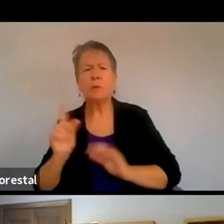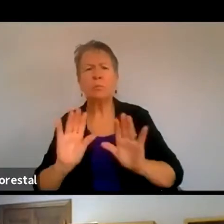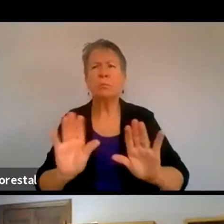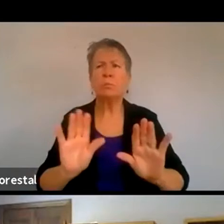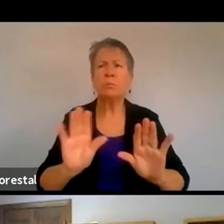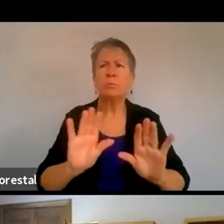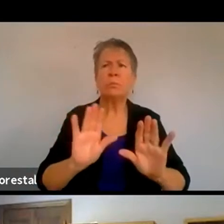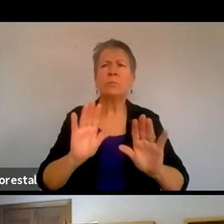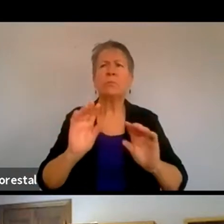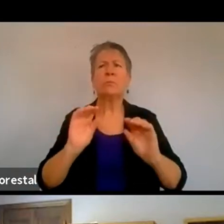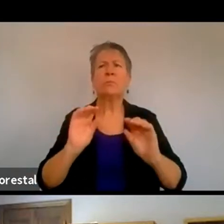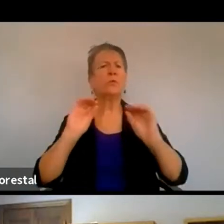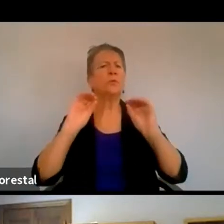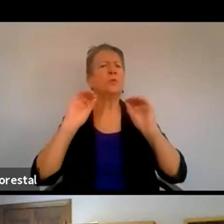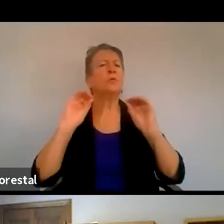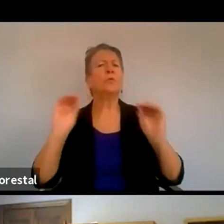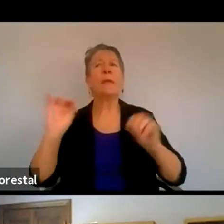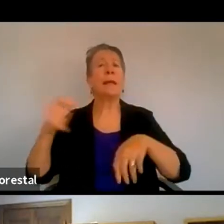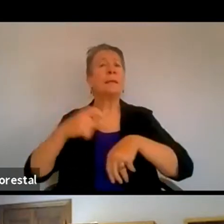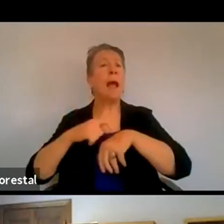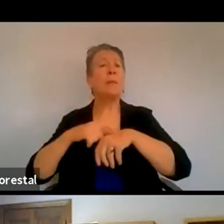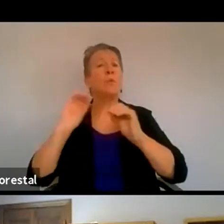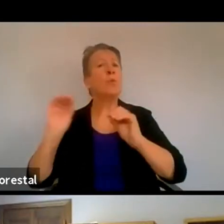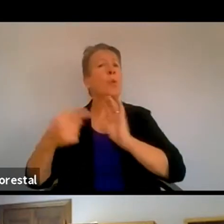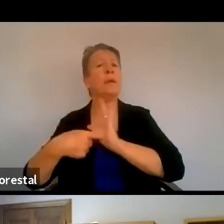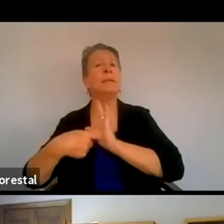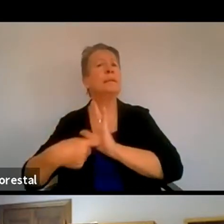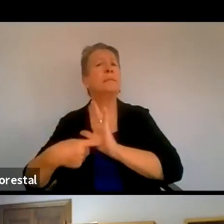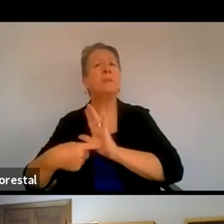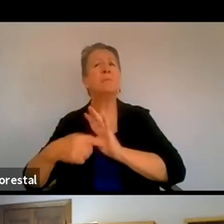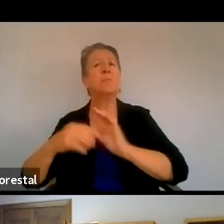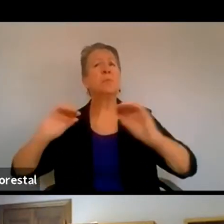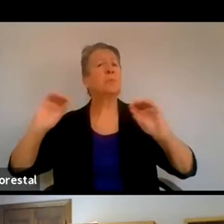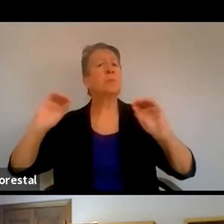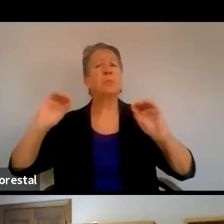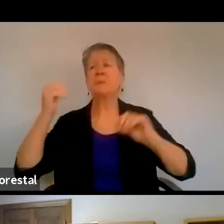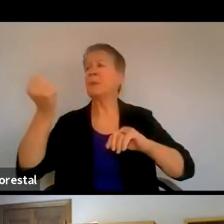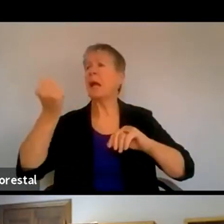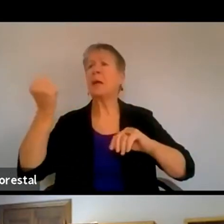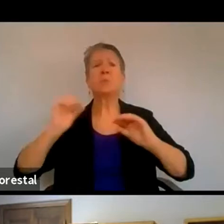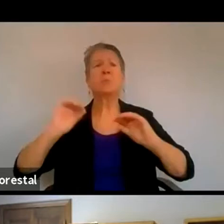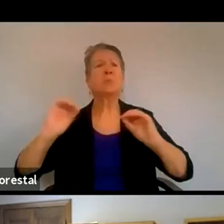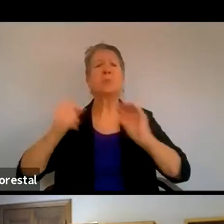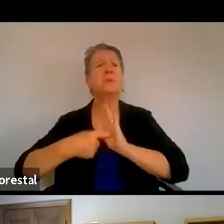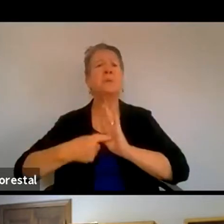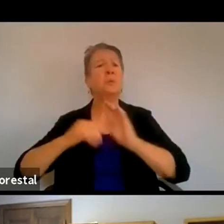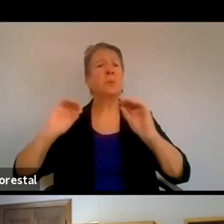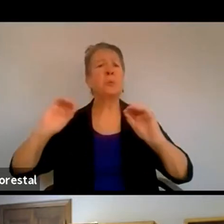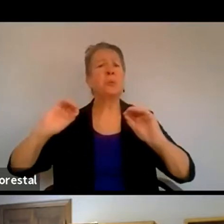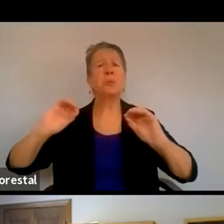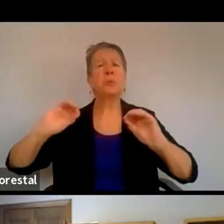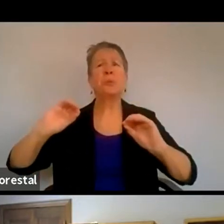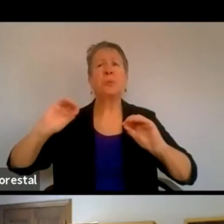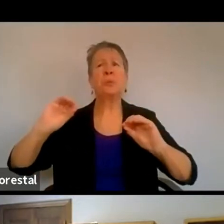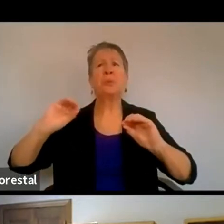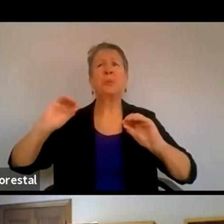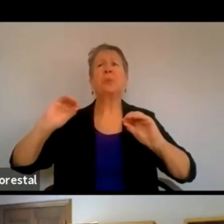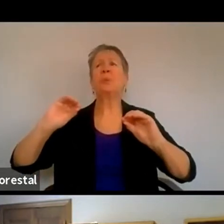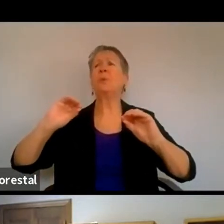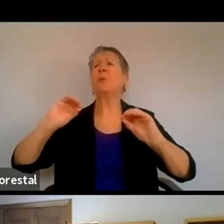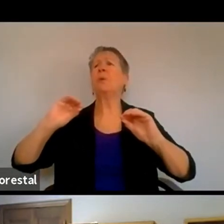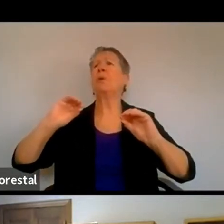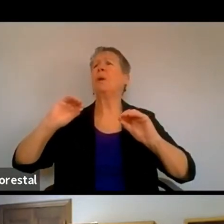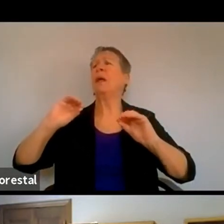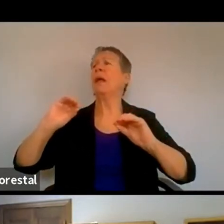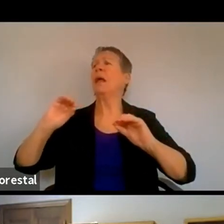either on Saturday, but also I'm happy to say that last I checked, he and Dan continue to be in largely good